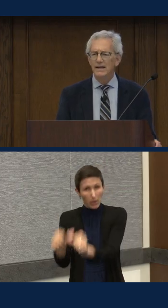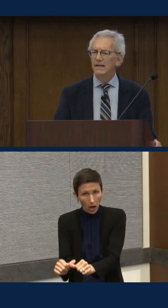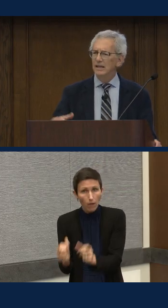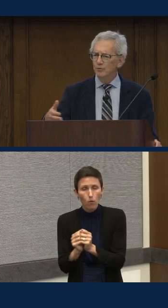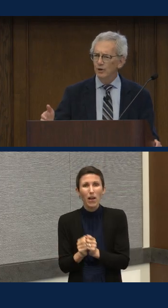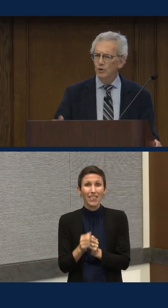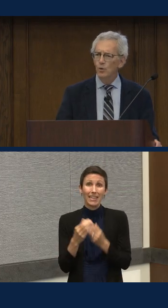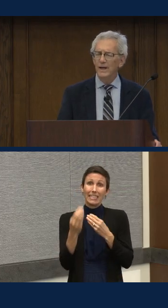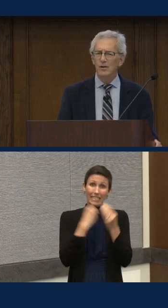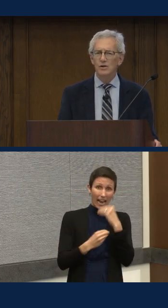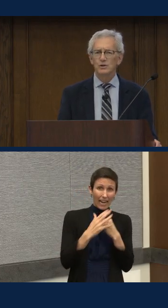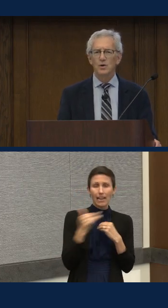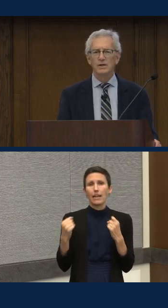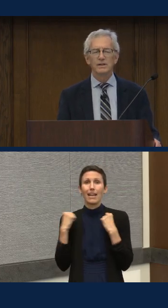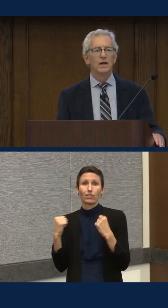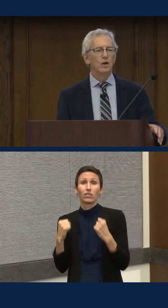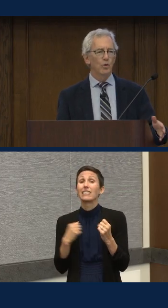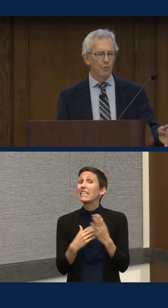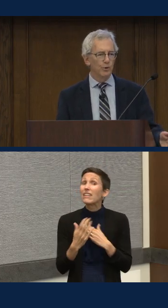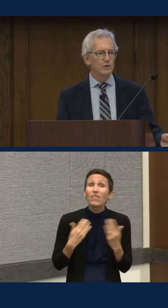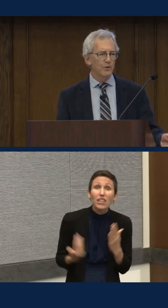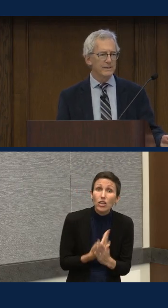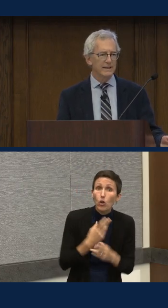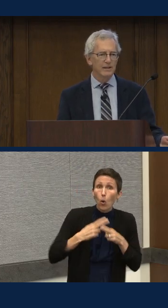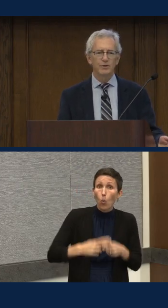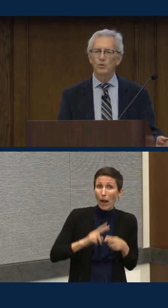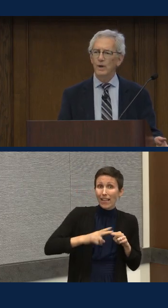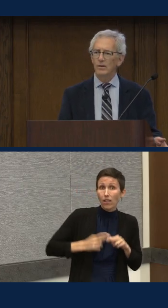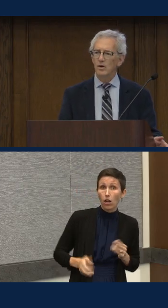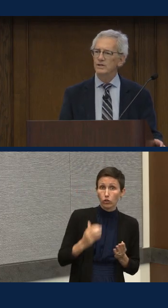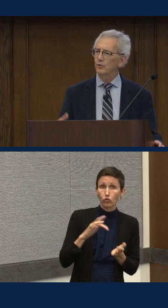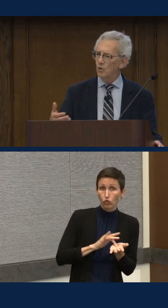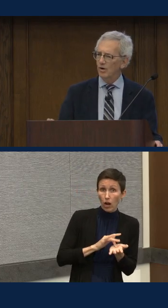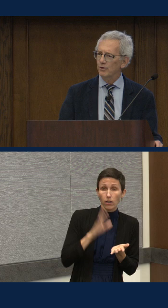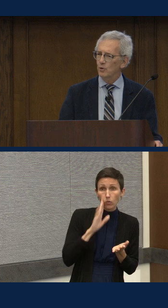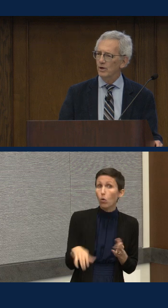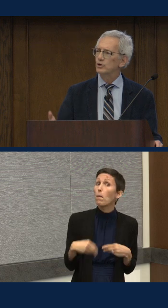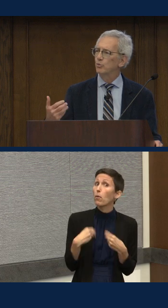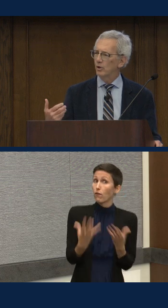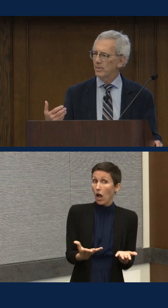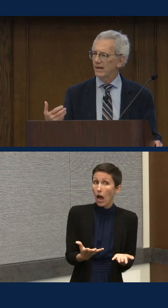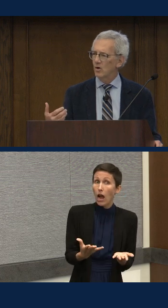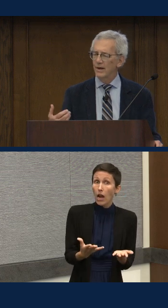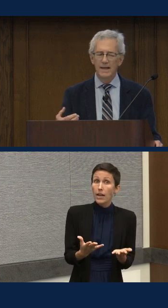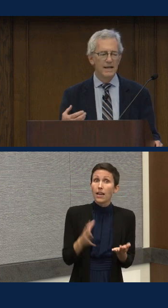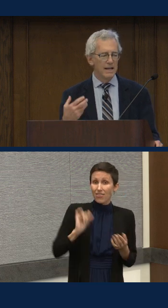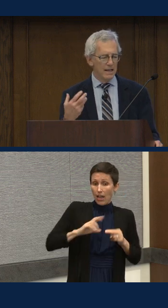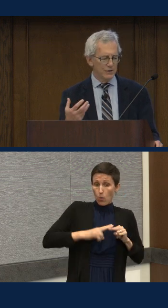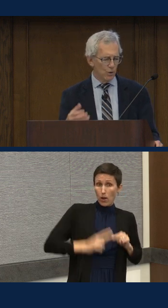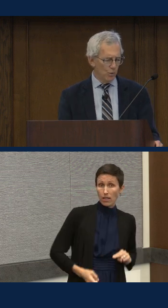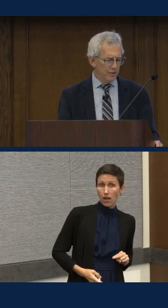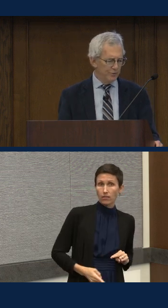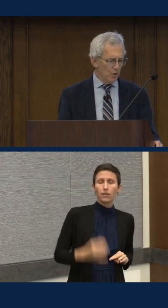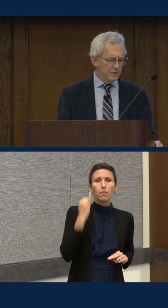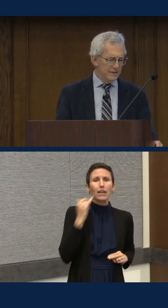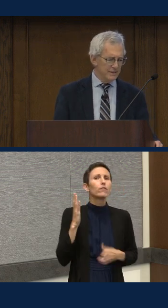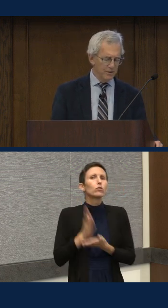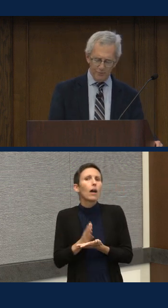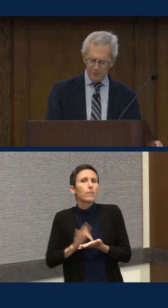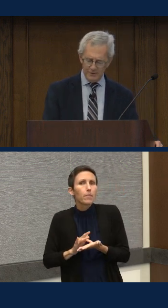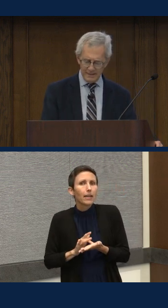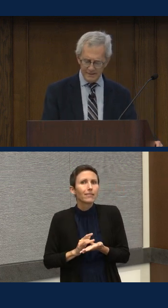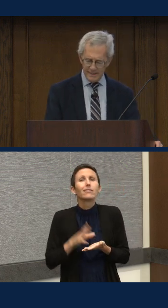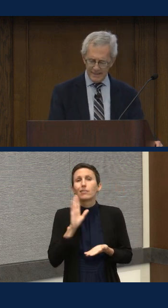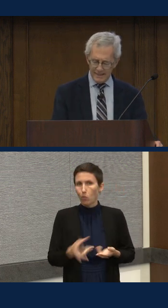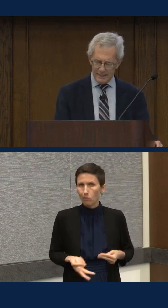exercise. Even the new weight loss drugs will produce very significant weight loss. If you go off the drugs, you put it back on. So we've known since